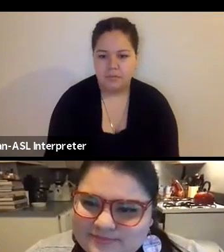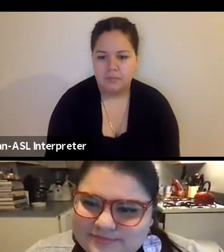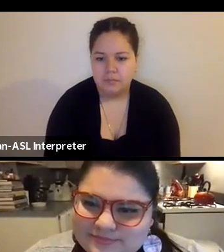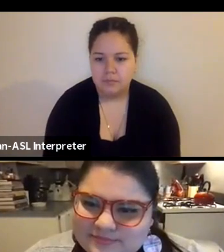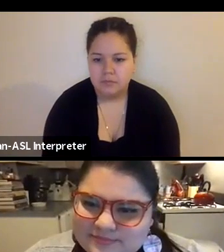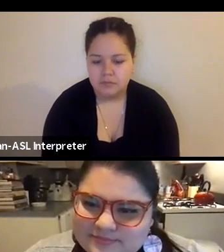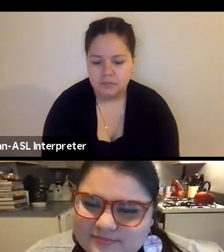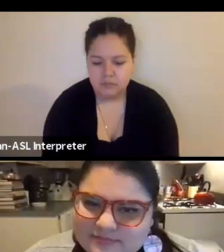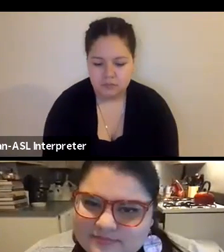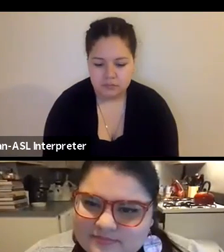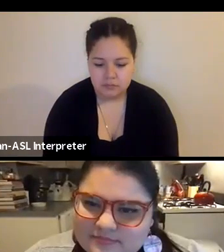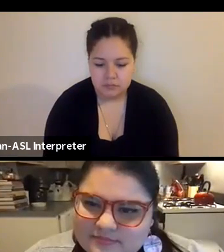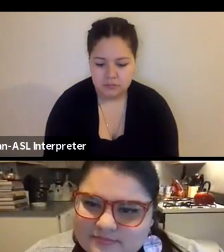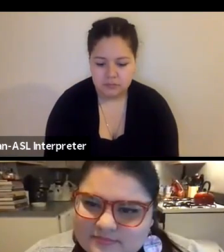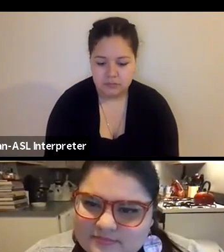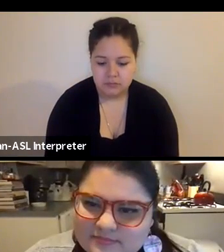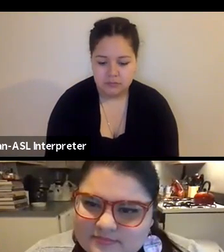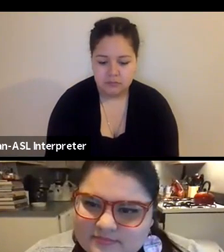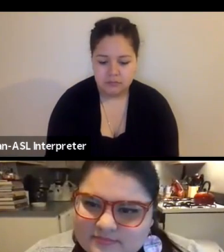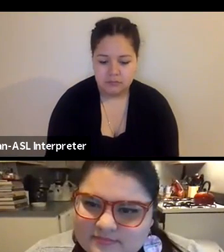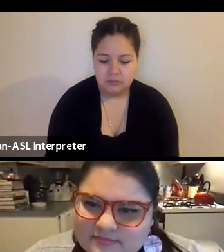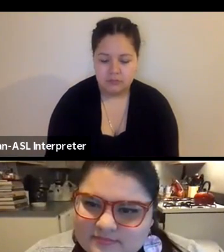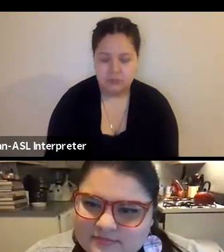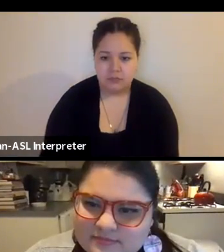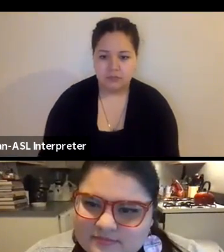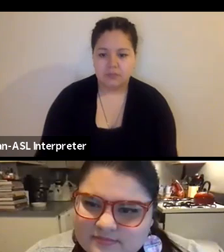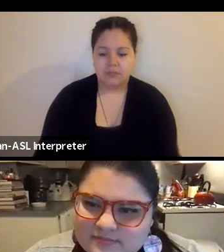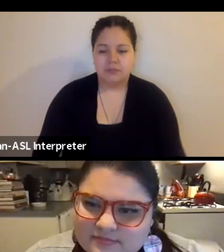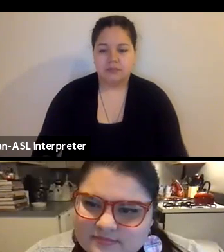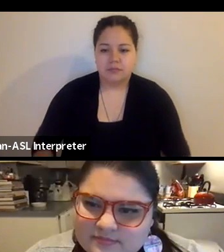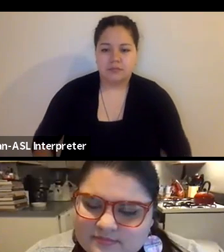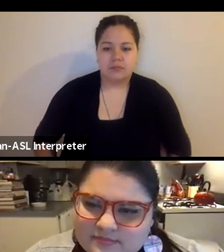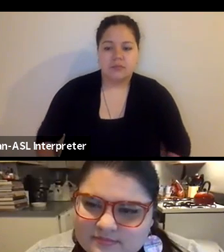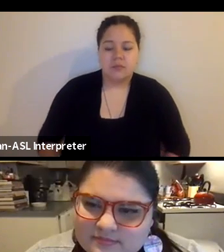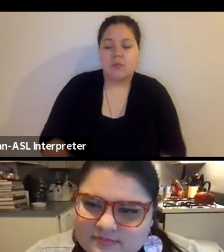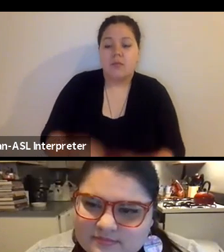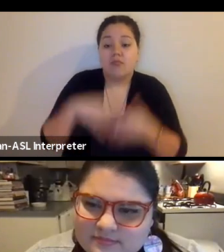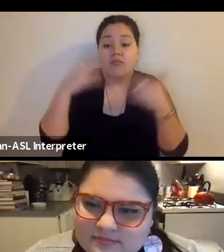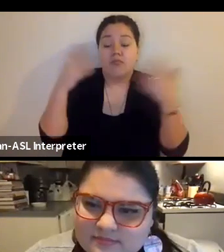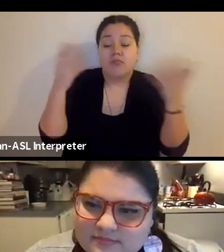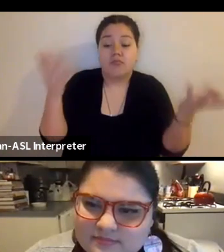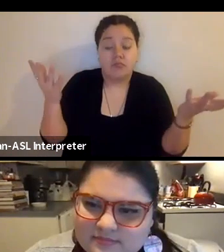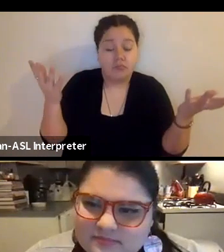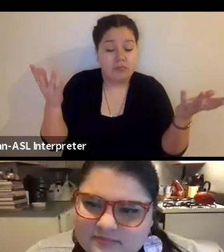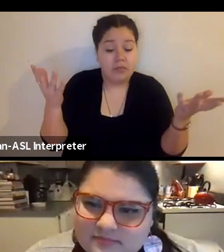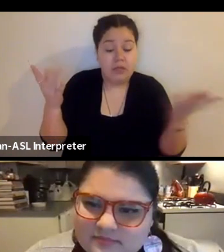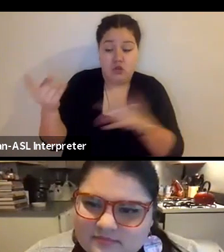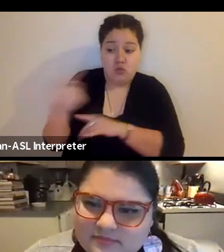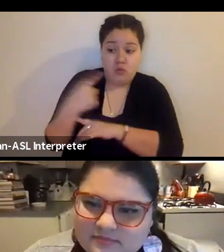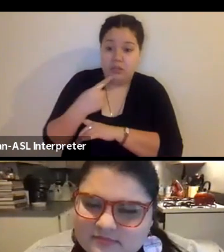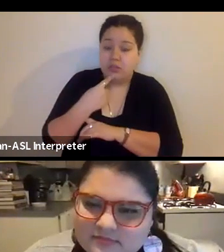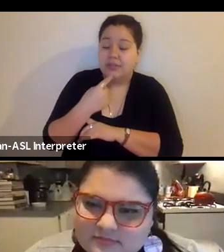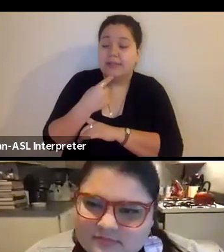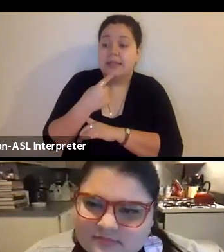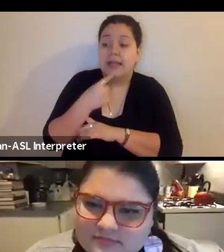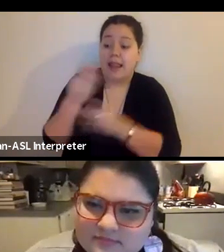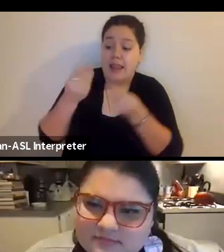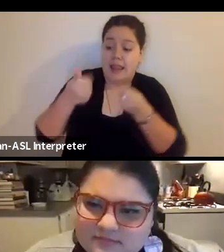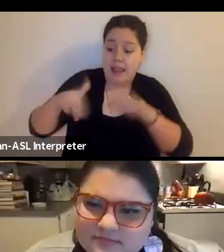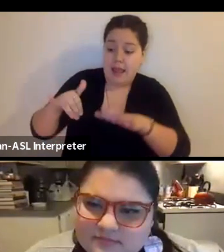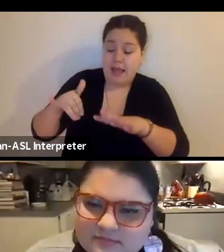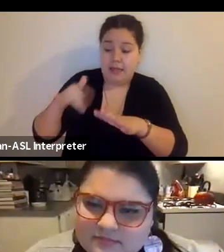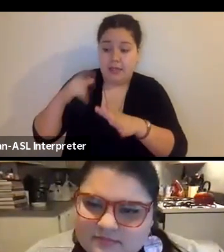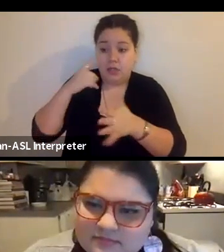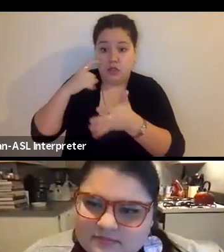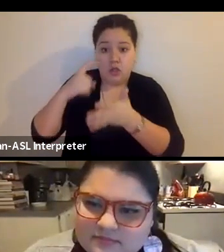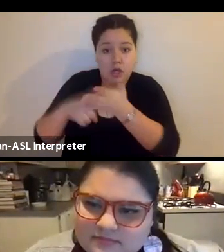And the question was, is land acknowledgement necessary for the materials utilized in